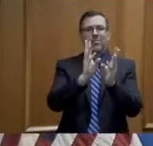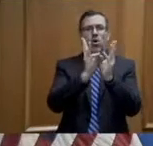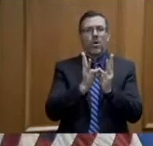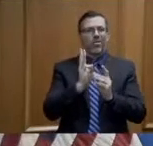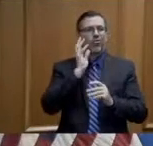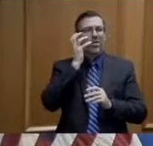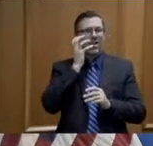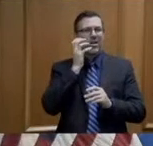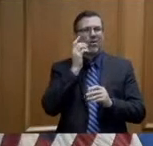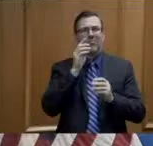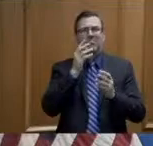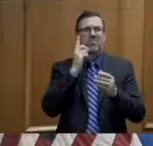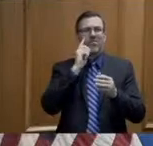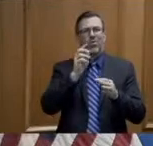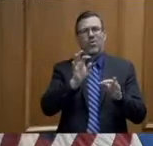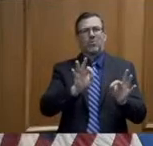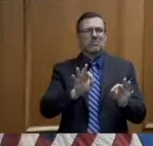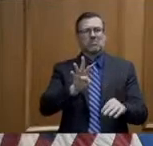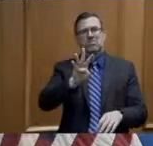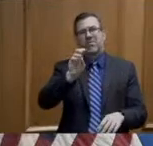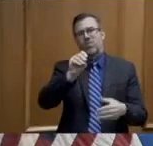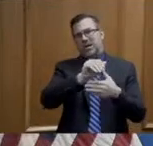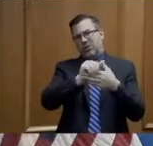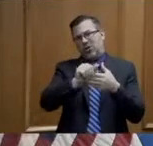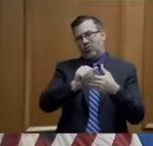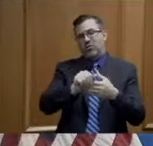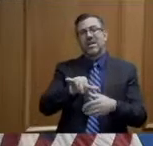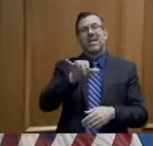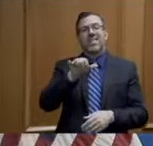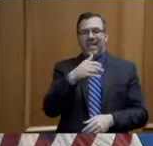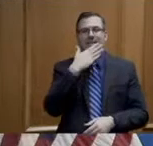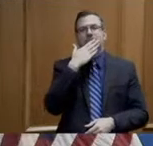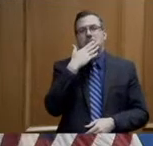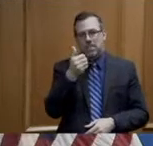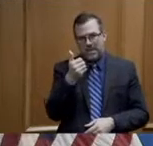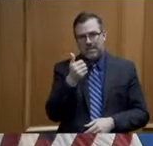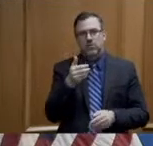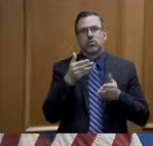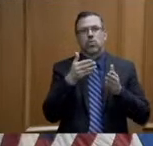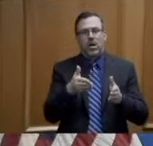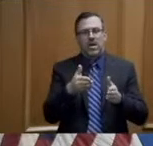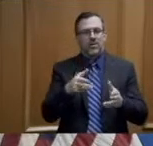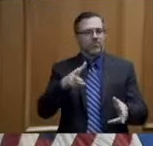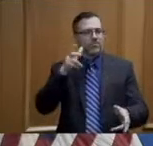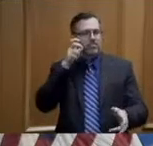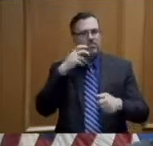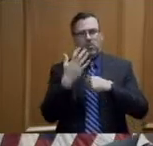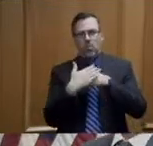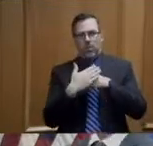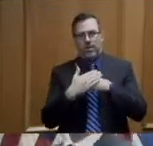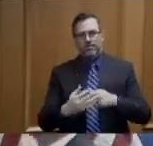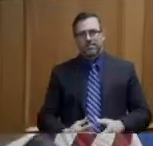of reputable companies is the best way to get a warning.